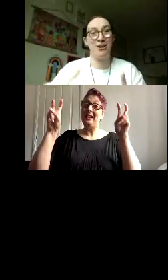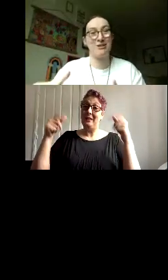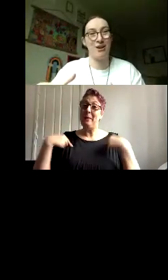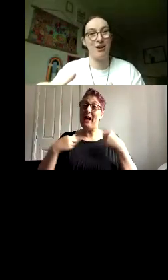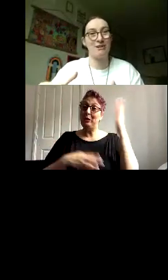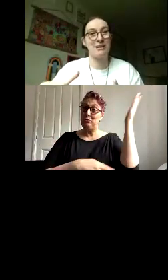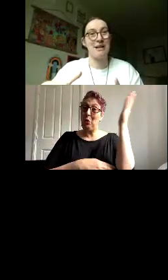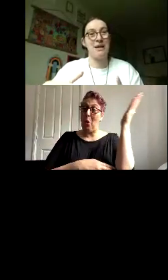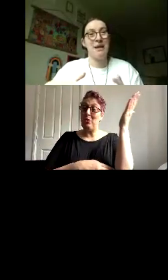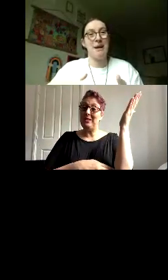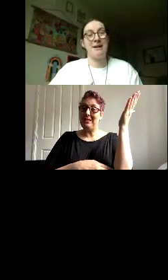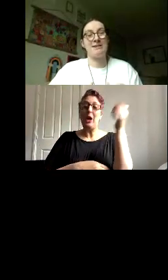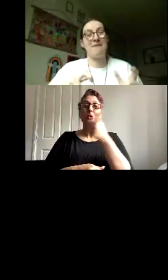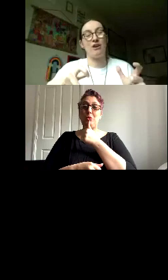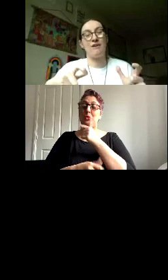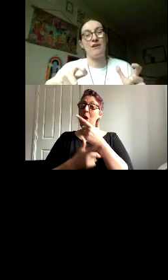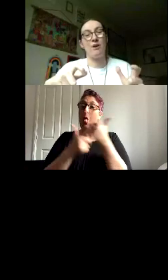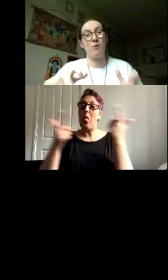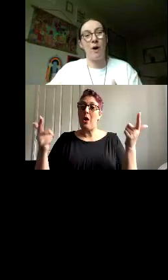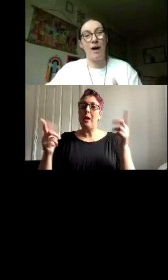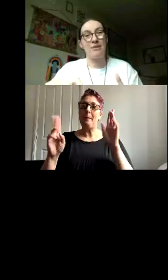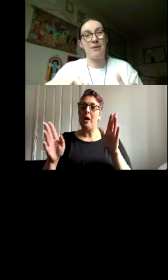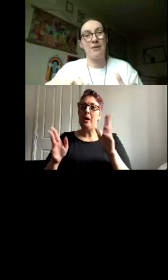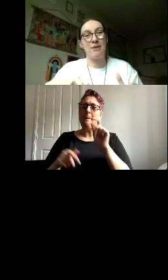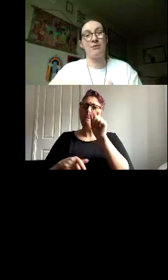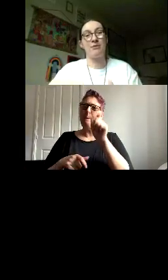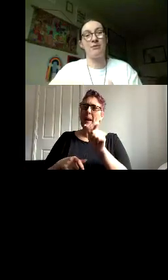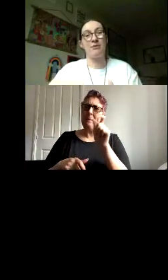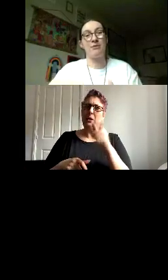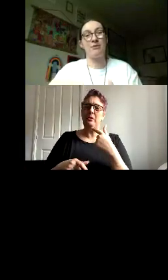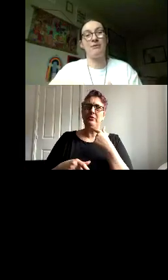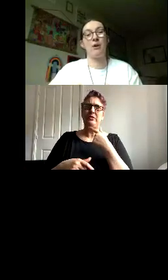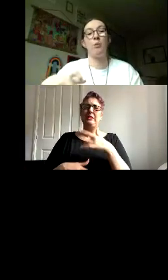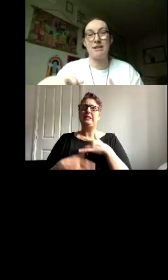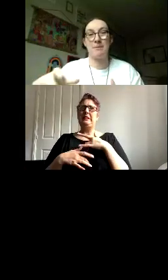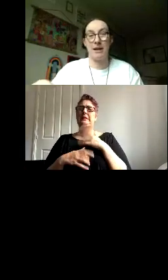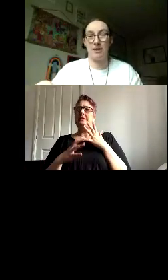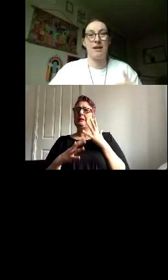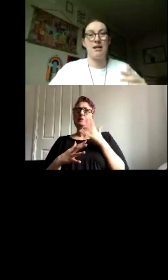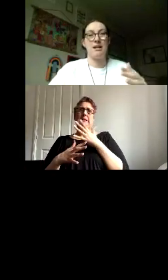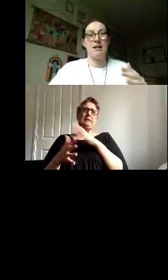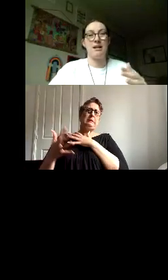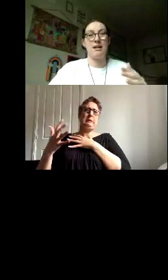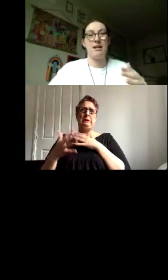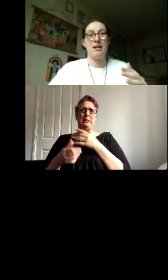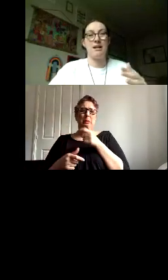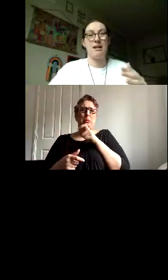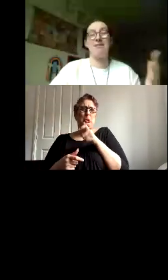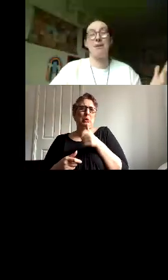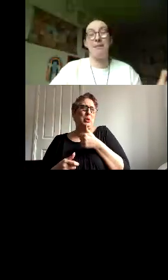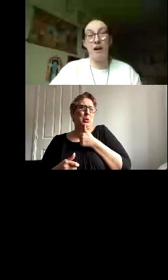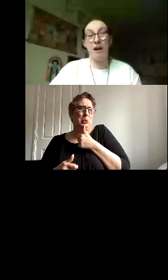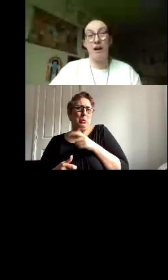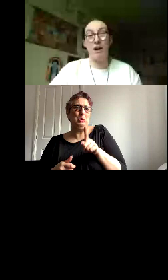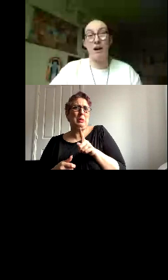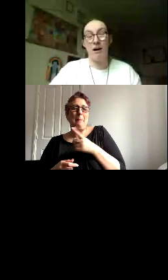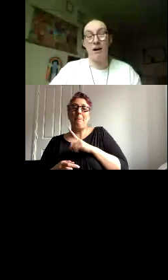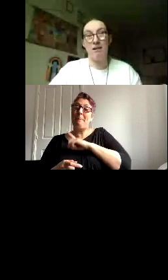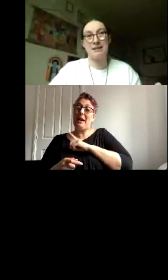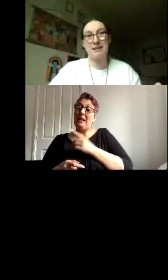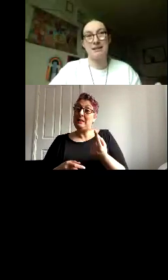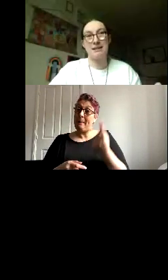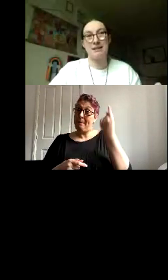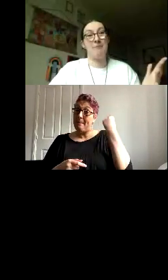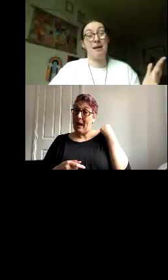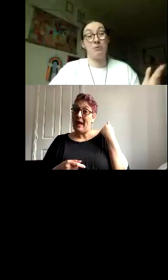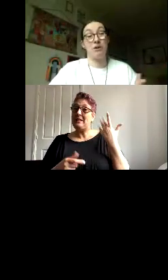it lots and lots, but deaf is often a word that people feel worried about using, particularly in the